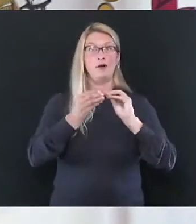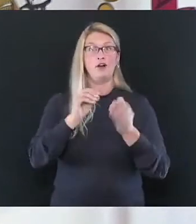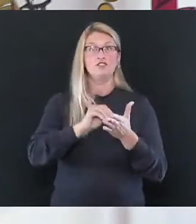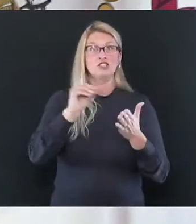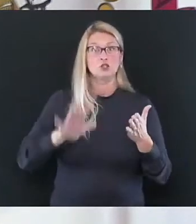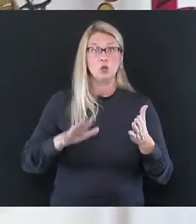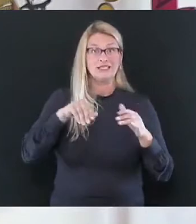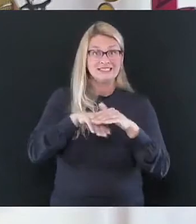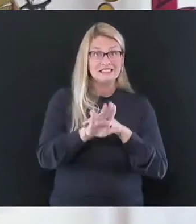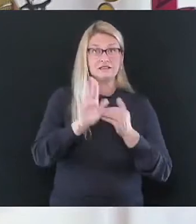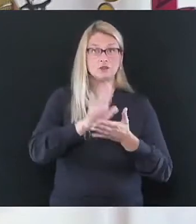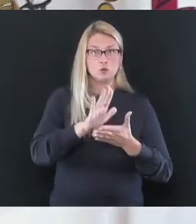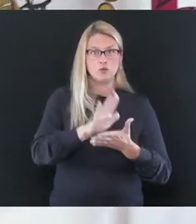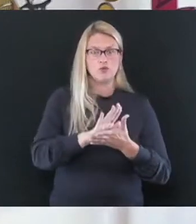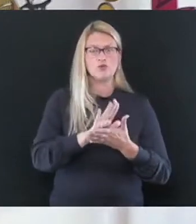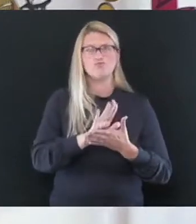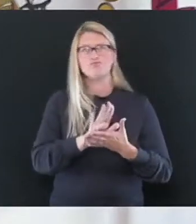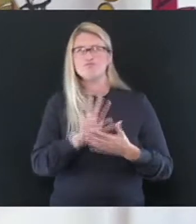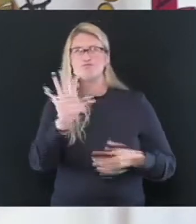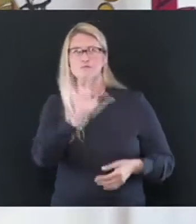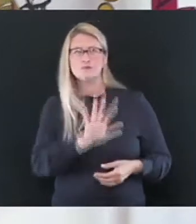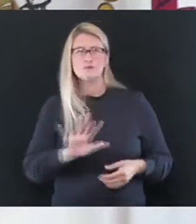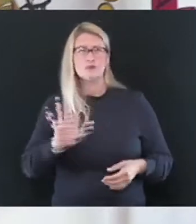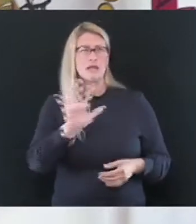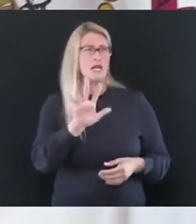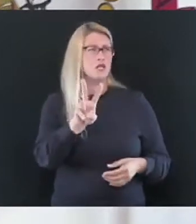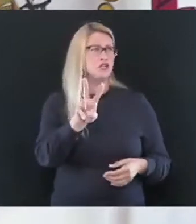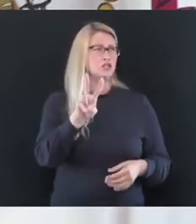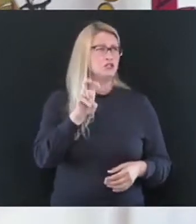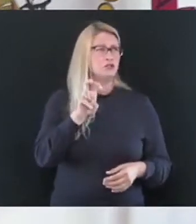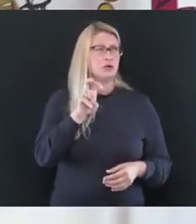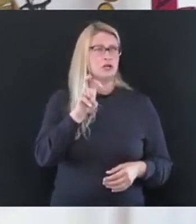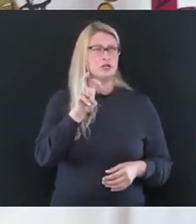I think that number is somewhere around